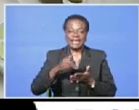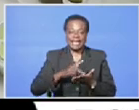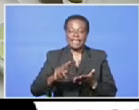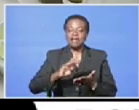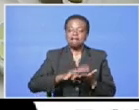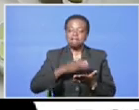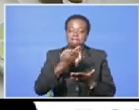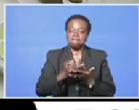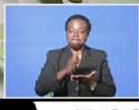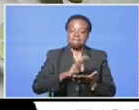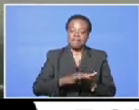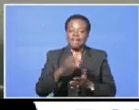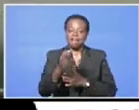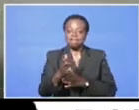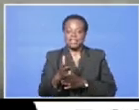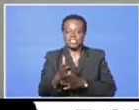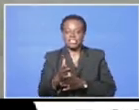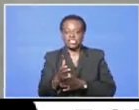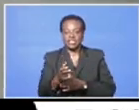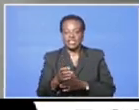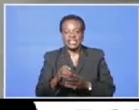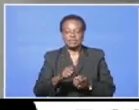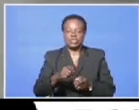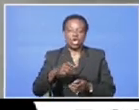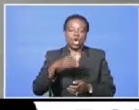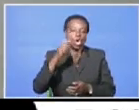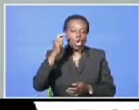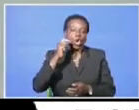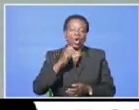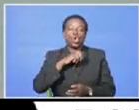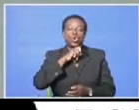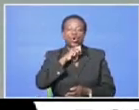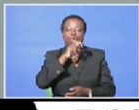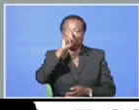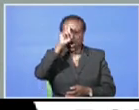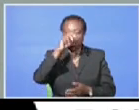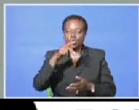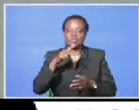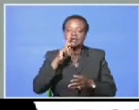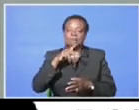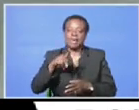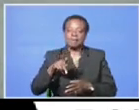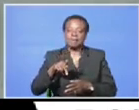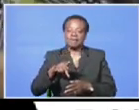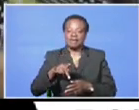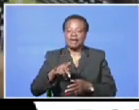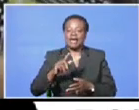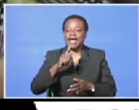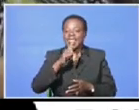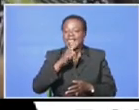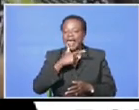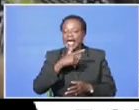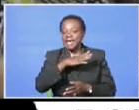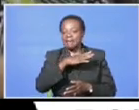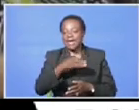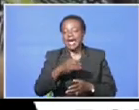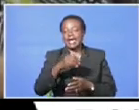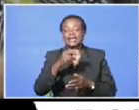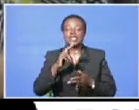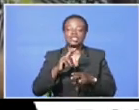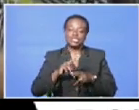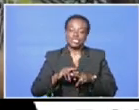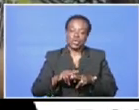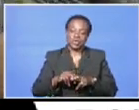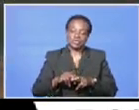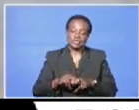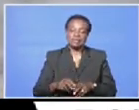with seasoned with some nice cold pepper, lime, and salt. Okay. Simple, fried, easy,